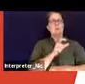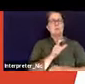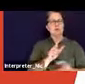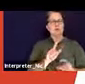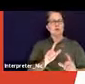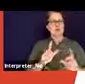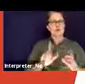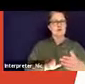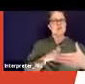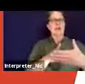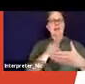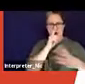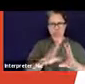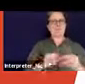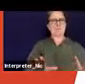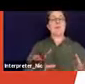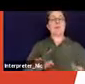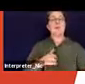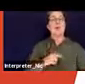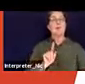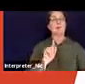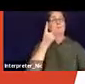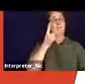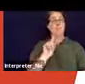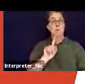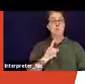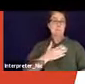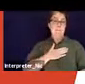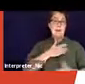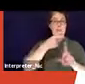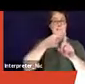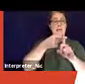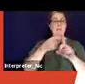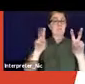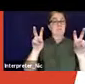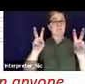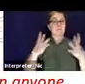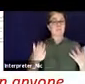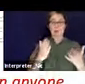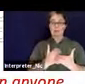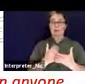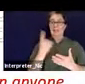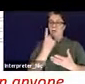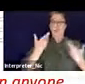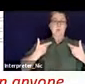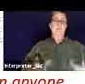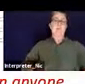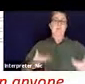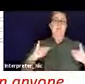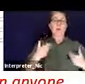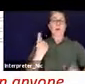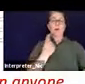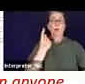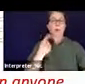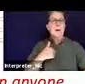So the first pillar is, is my plus, and I guess it's very much the essence of who we are. And I always say,